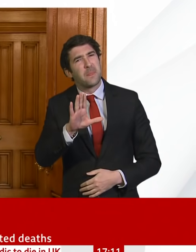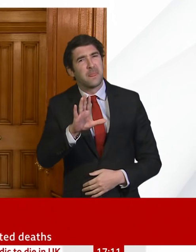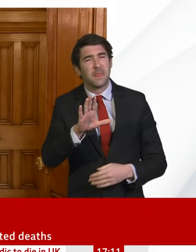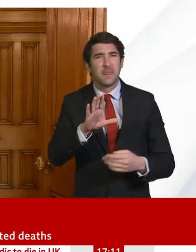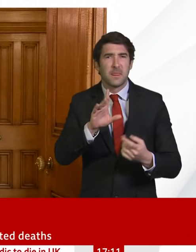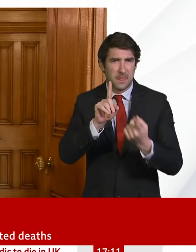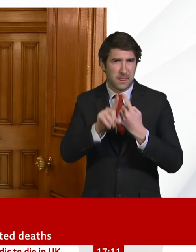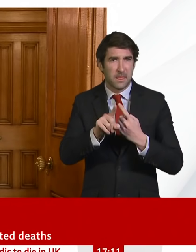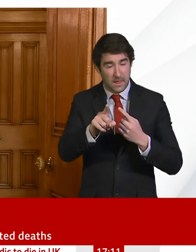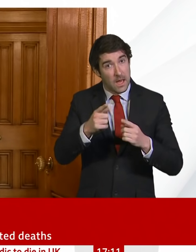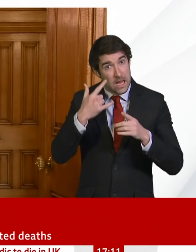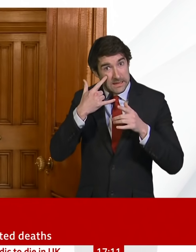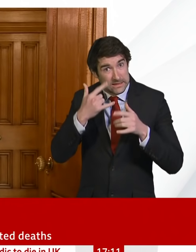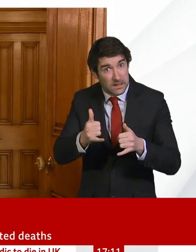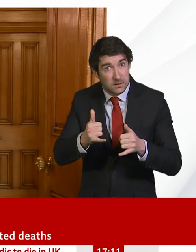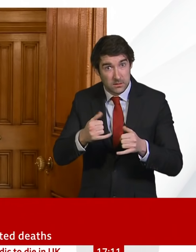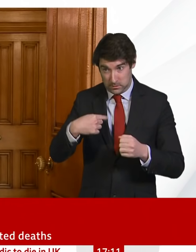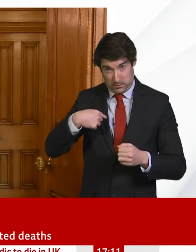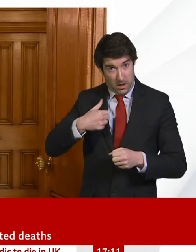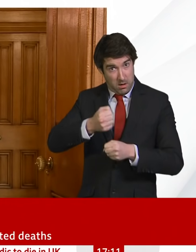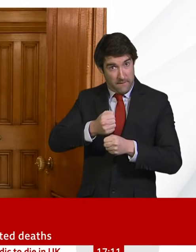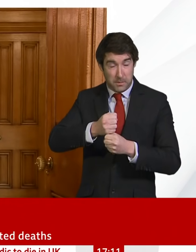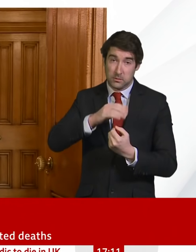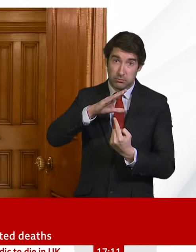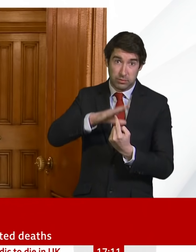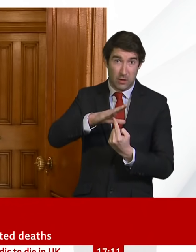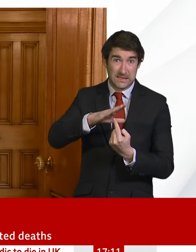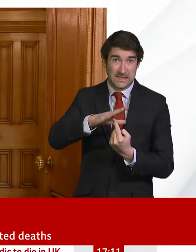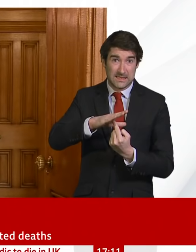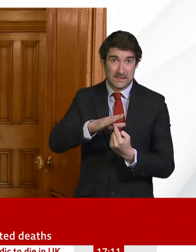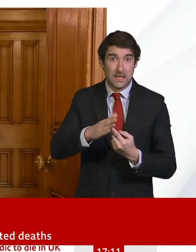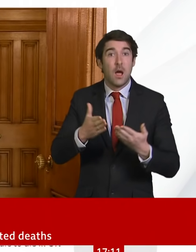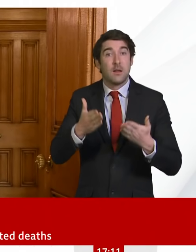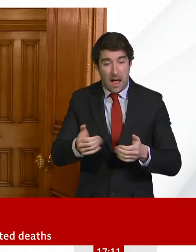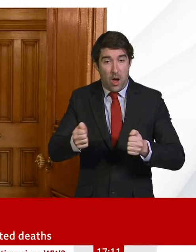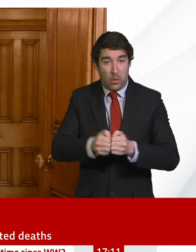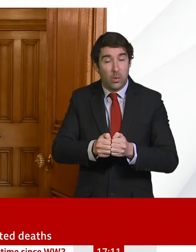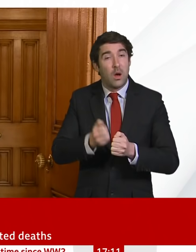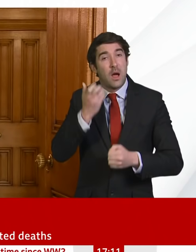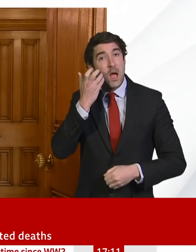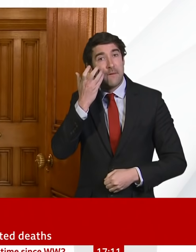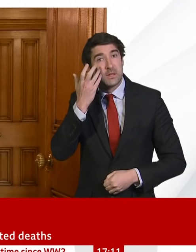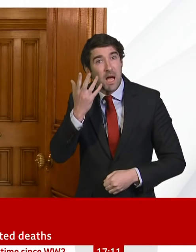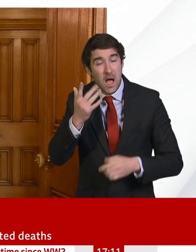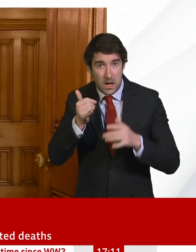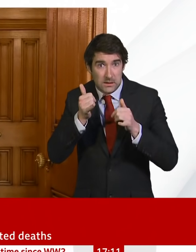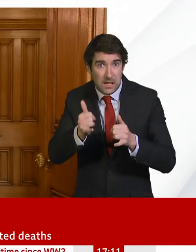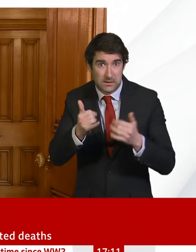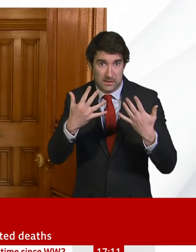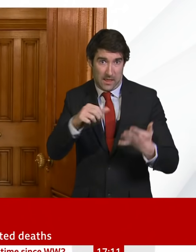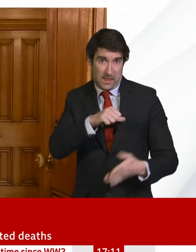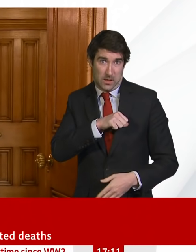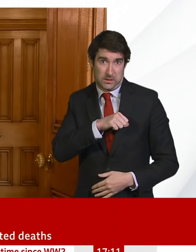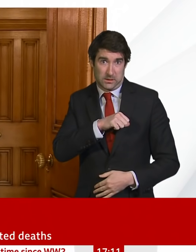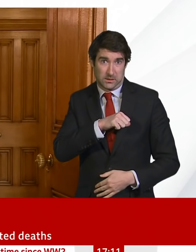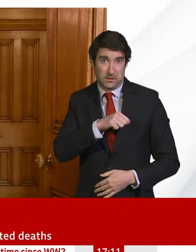is absolutely the government's top priority. We're now at 10,000 tests a day. We're rolling out additional networks of